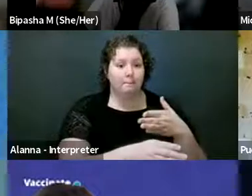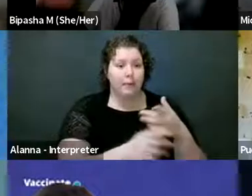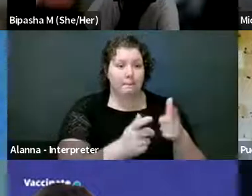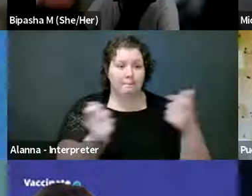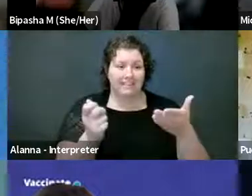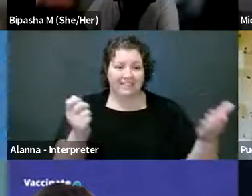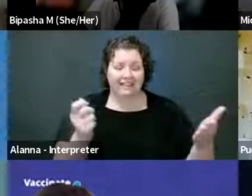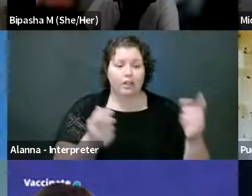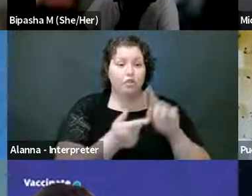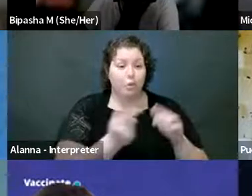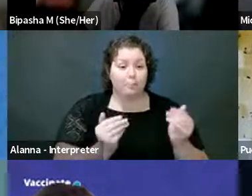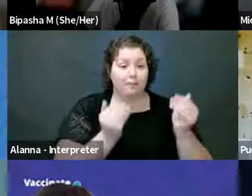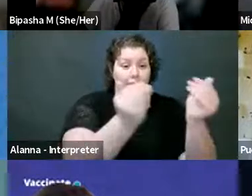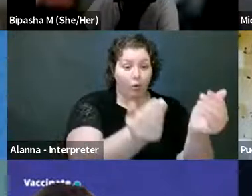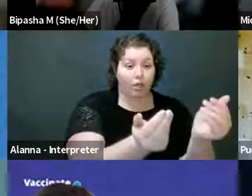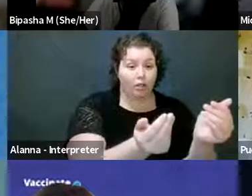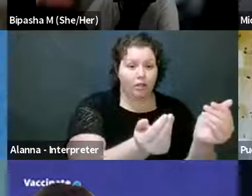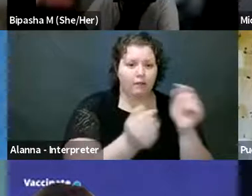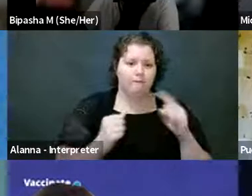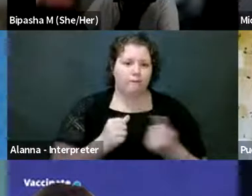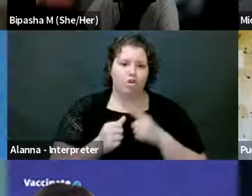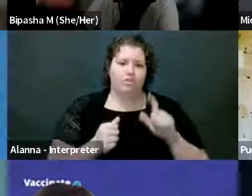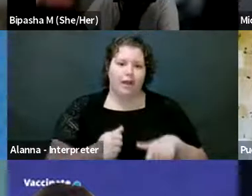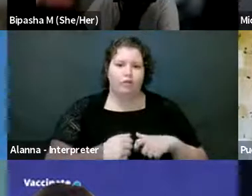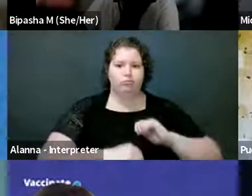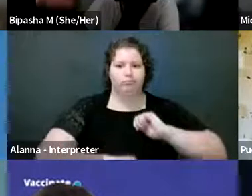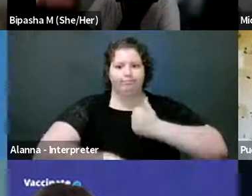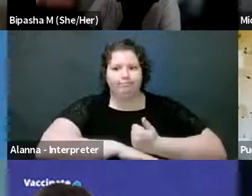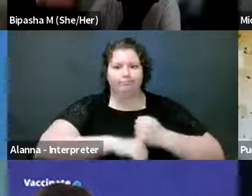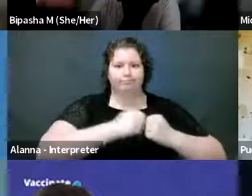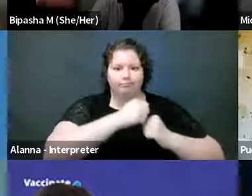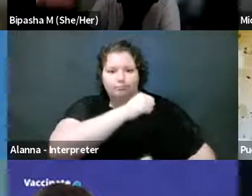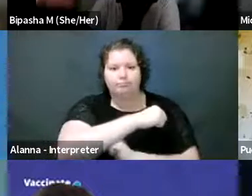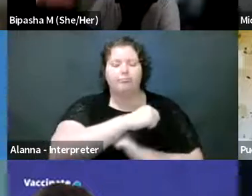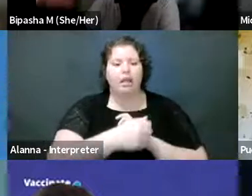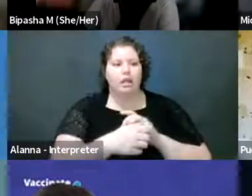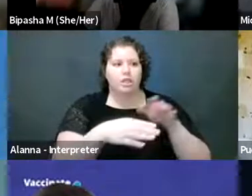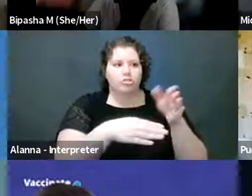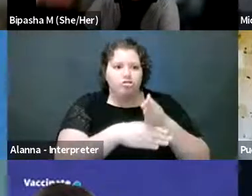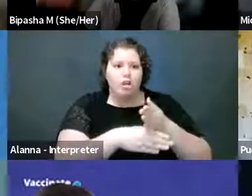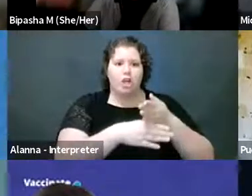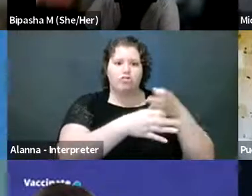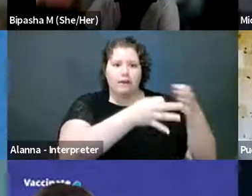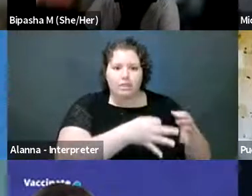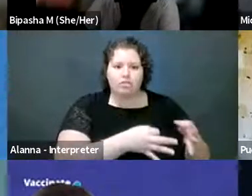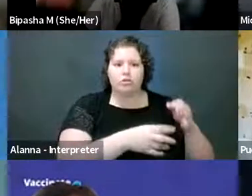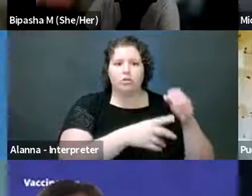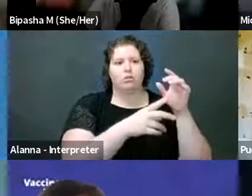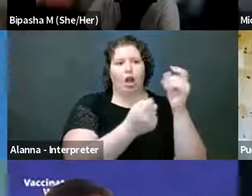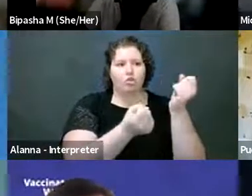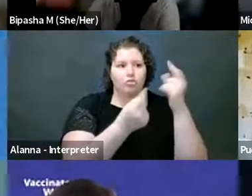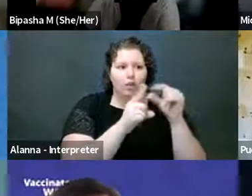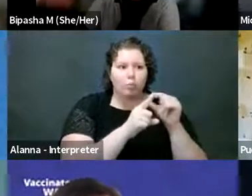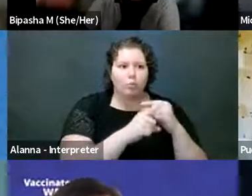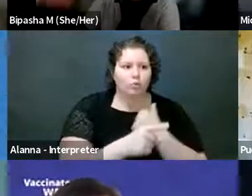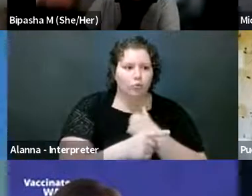forward and solve things, we got to get on the same page and have a shared definition and understanding of the words that we use.